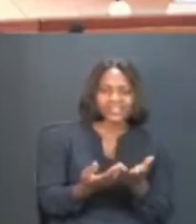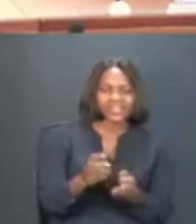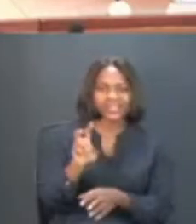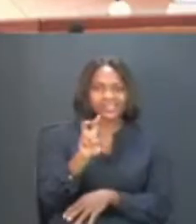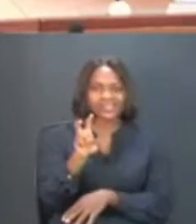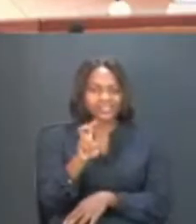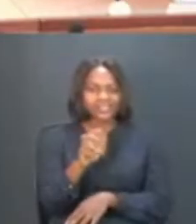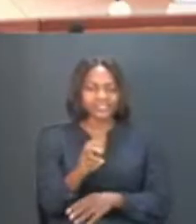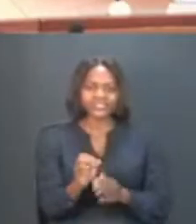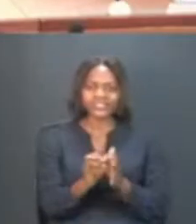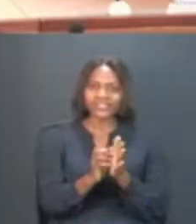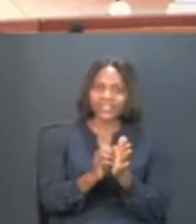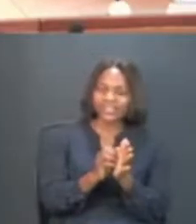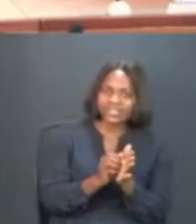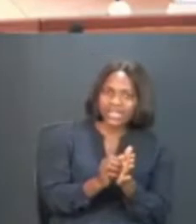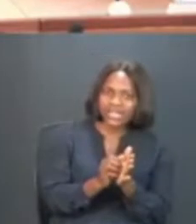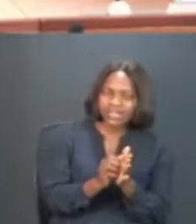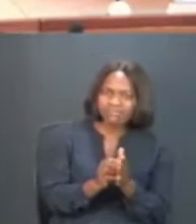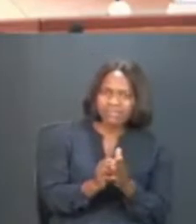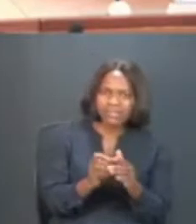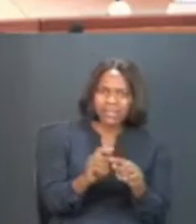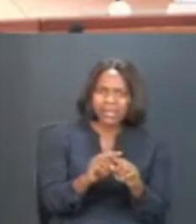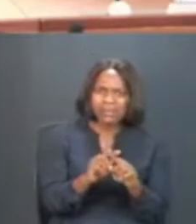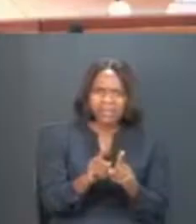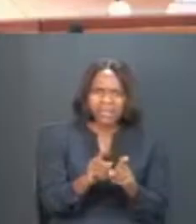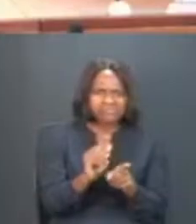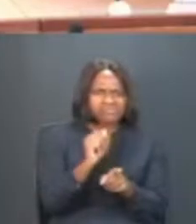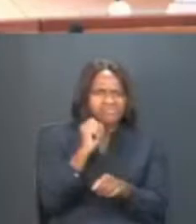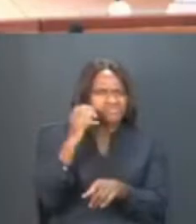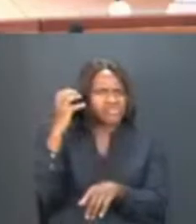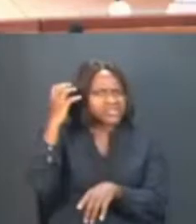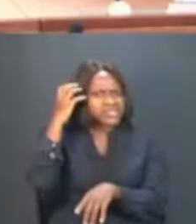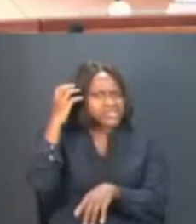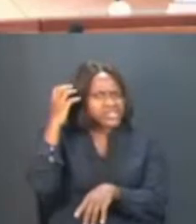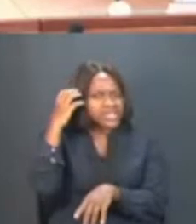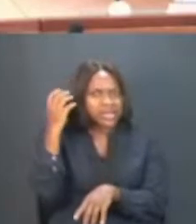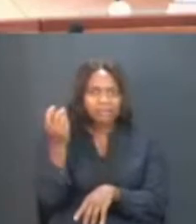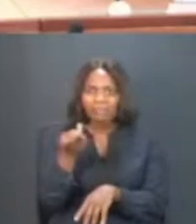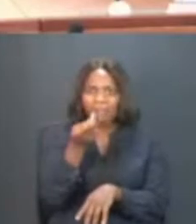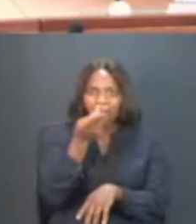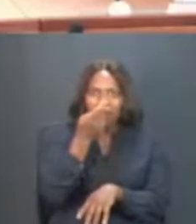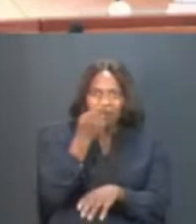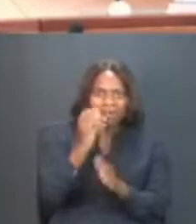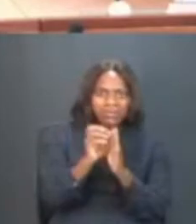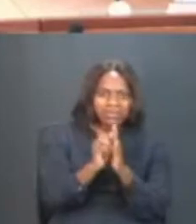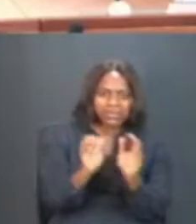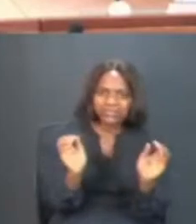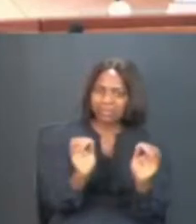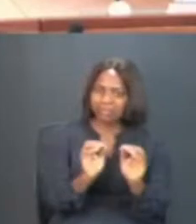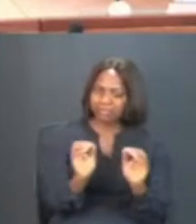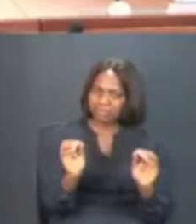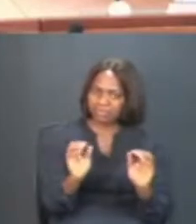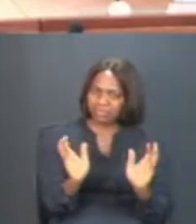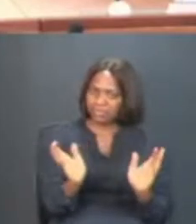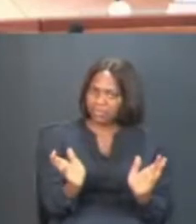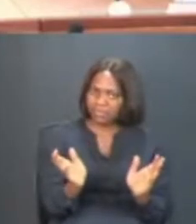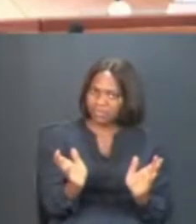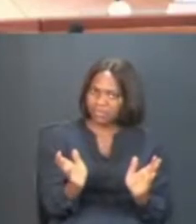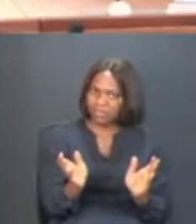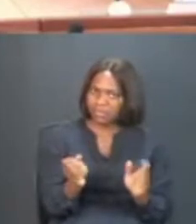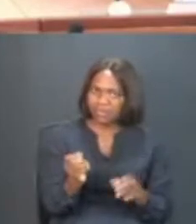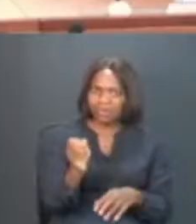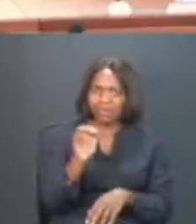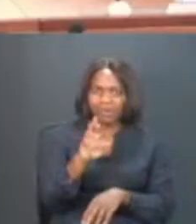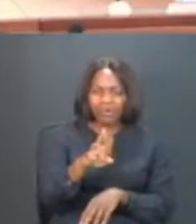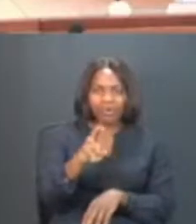cancer. We didn't hear a lot about prostate cancer. We didn't hear a lot about